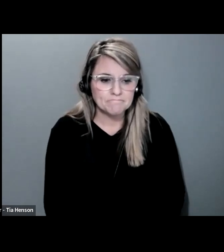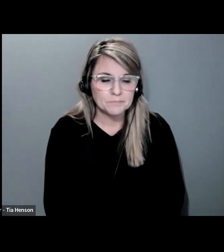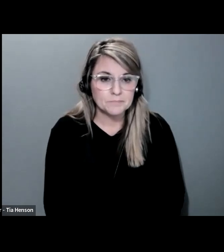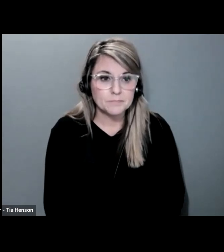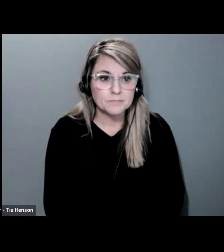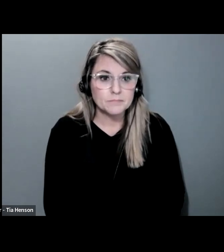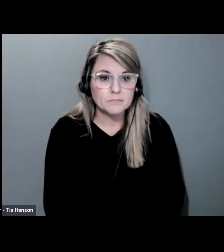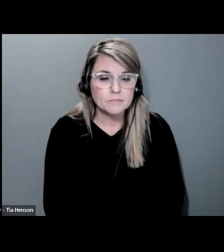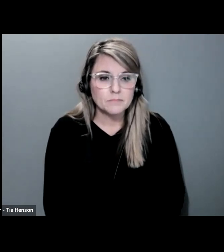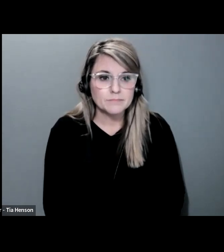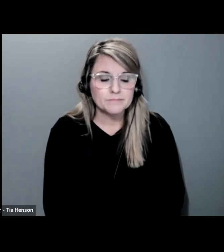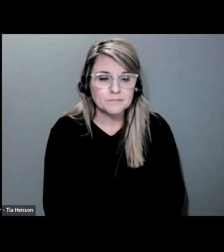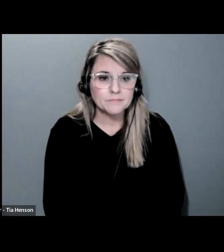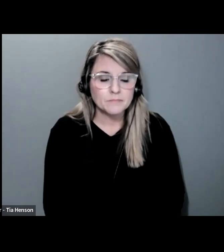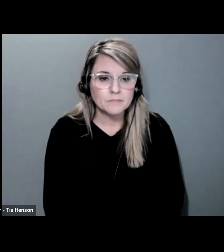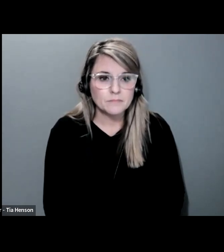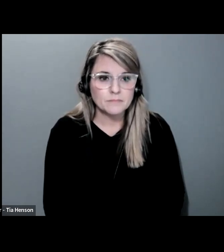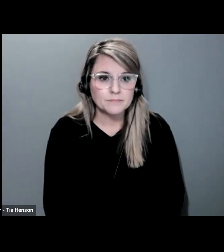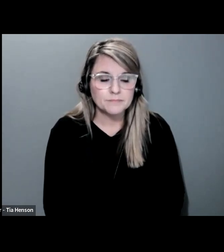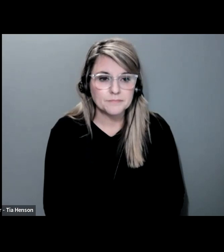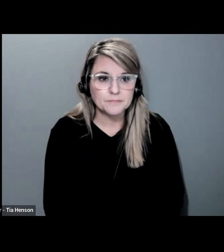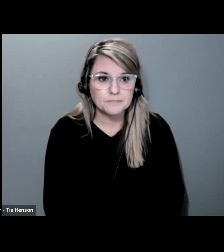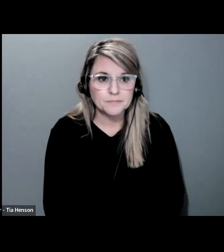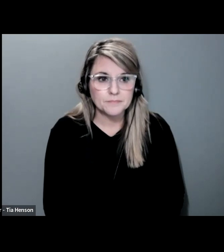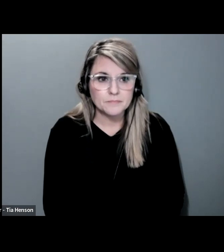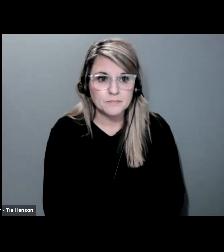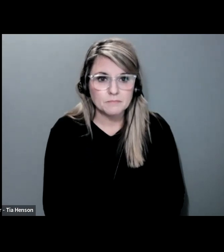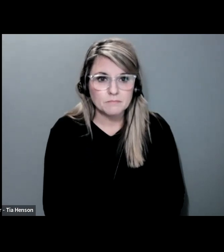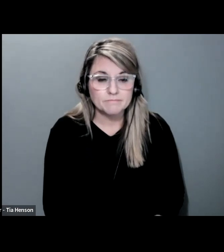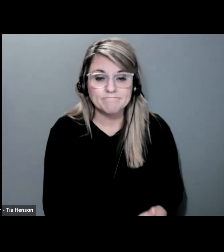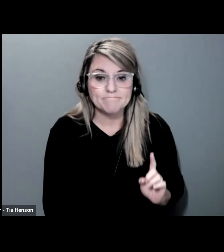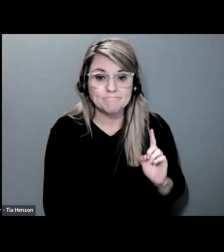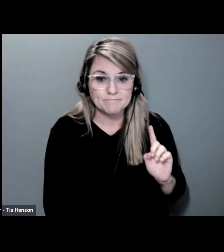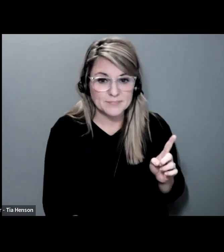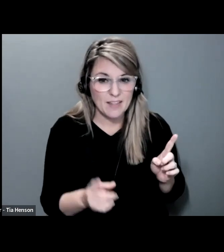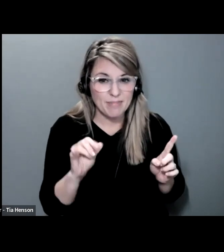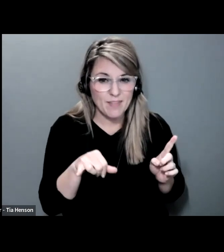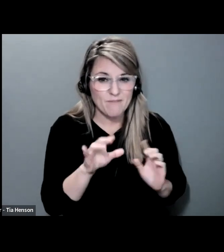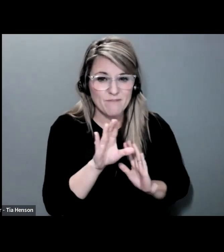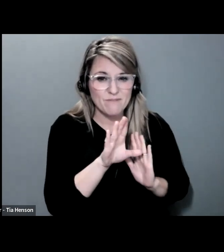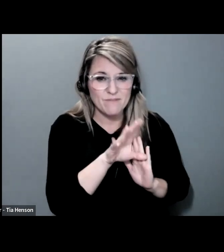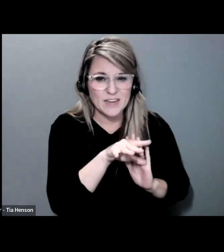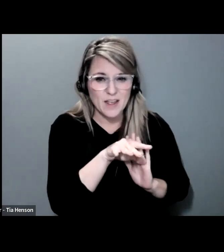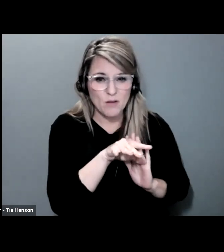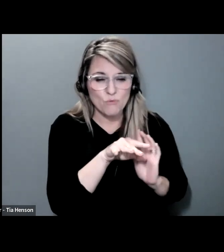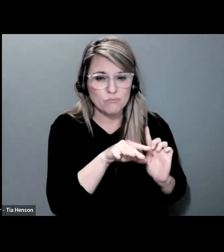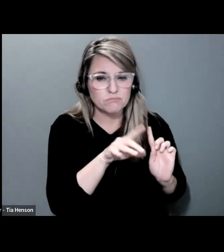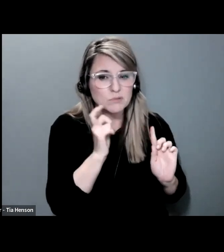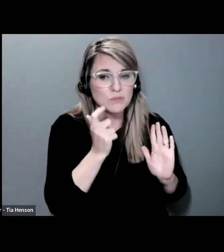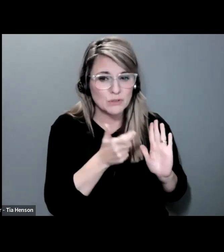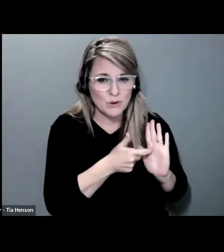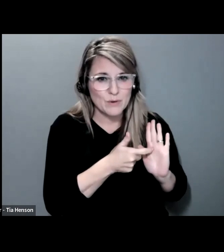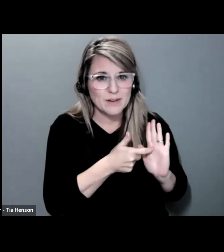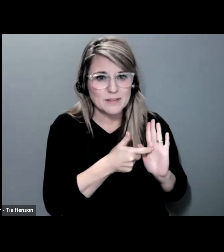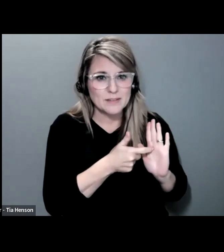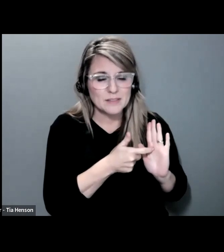I wanted to share a few things about the video. So if you notice, it talks about,